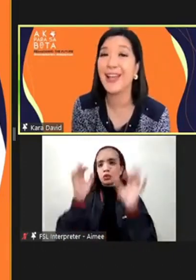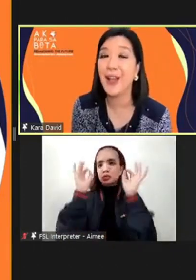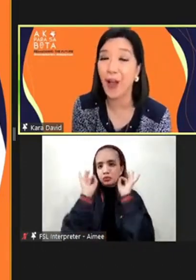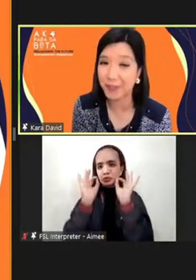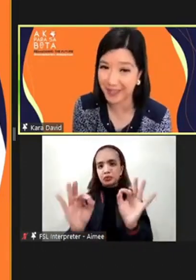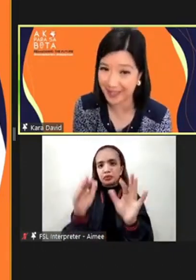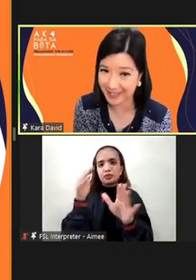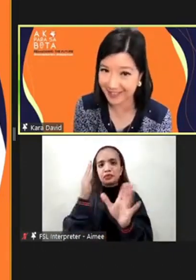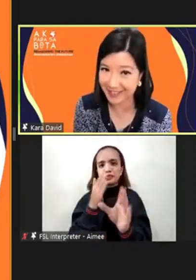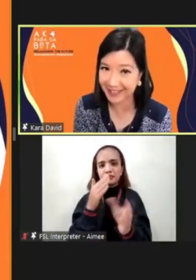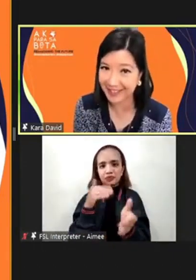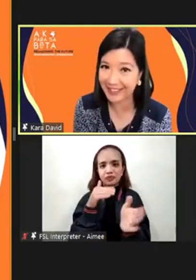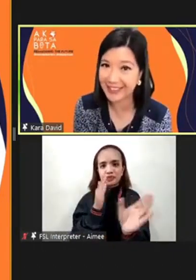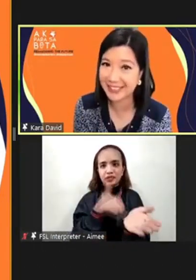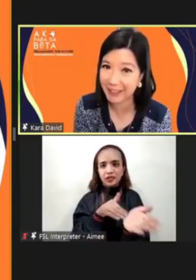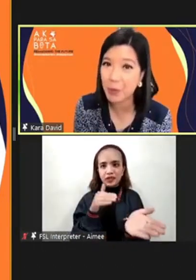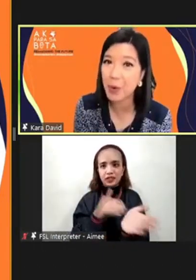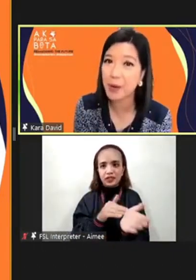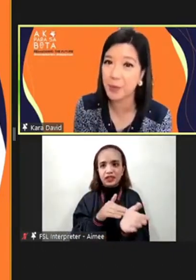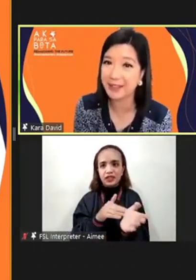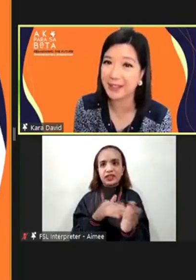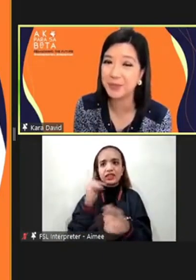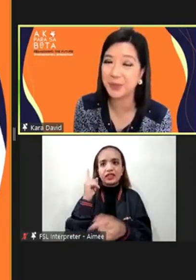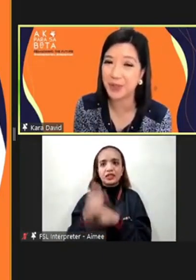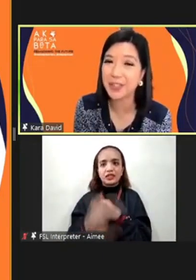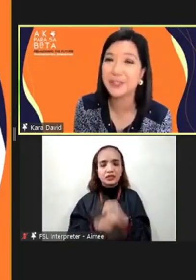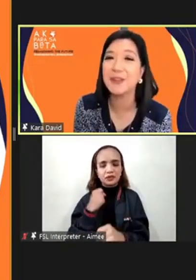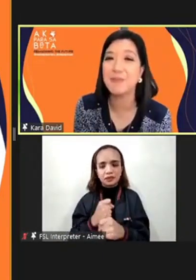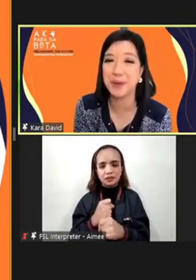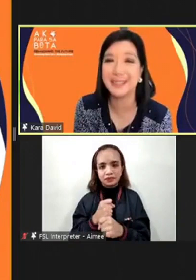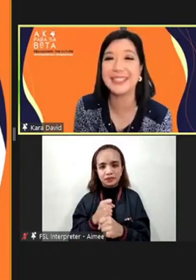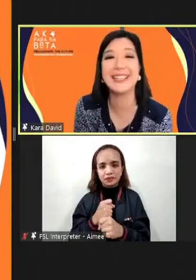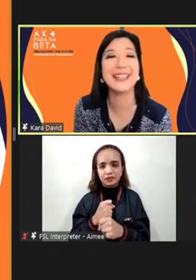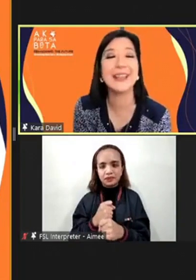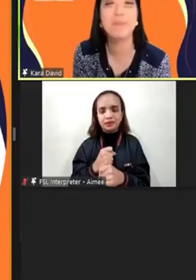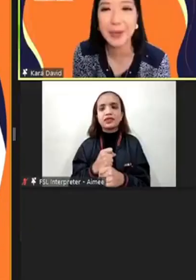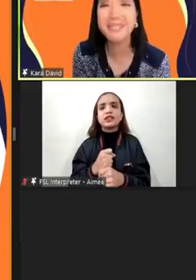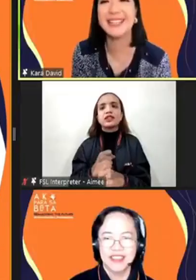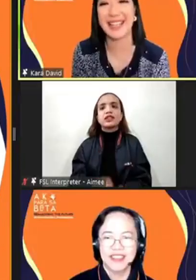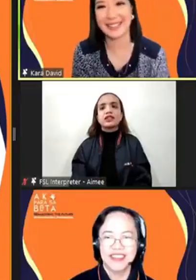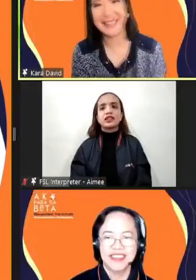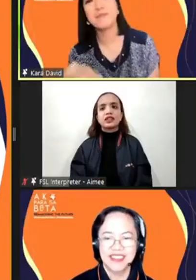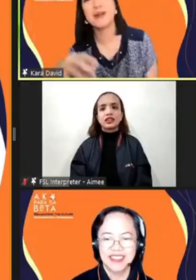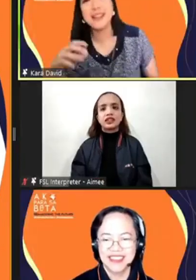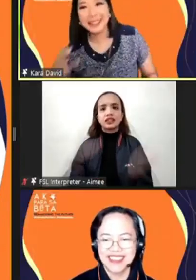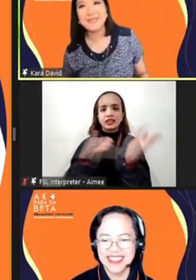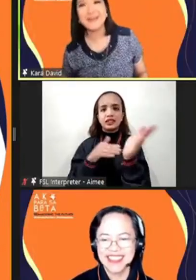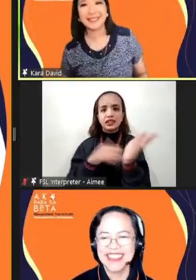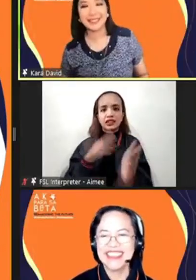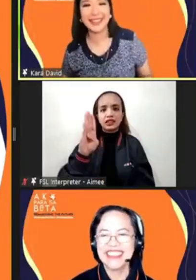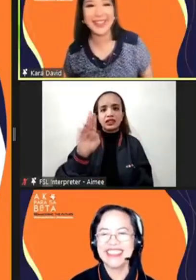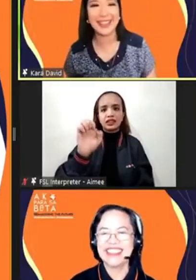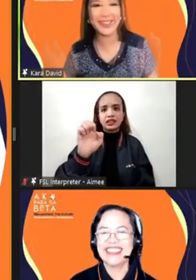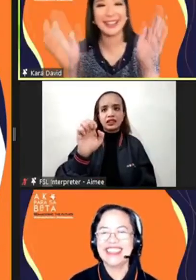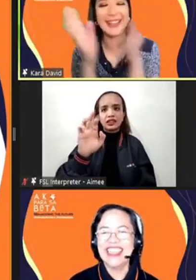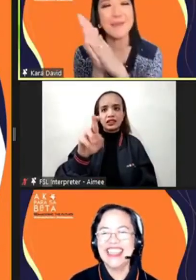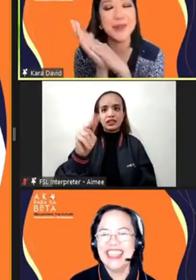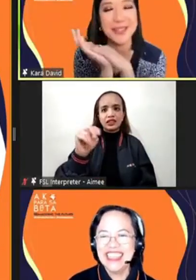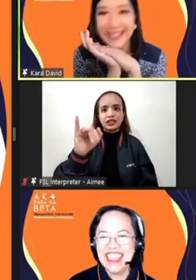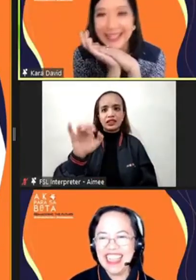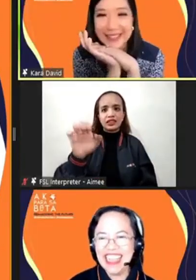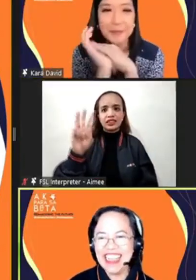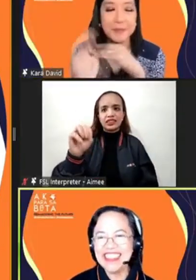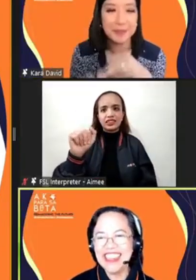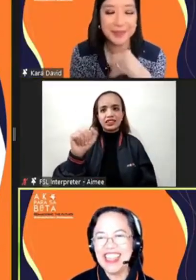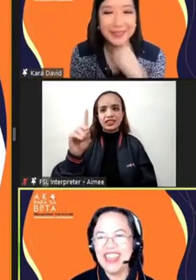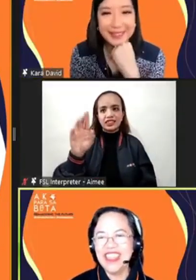pediatrician of the year. Let us give a warm welcome to Dr. Bernadette Bernie Madrid. Hi,